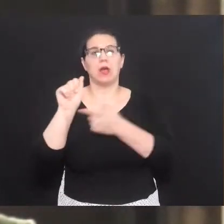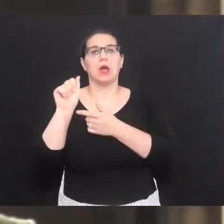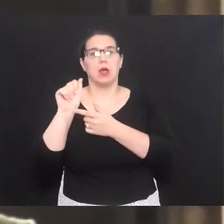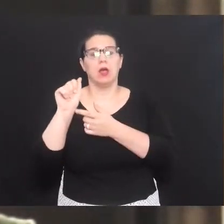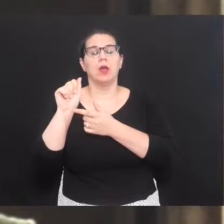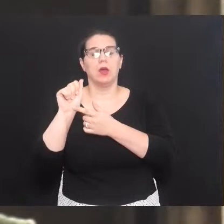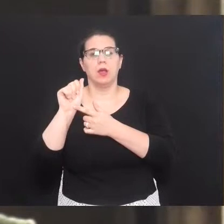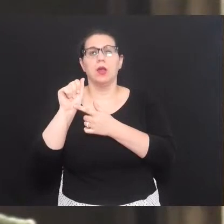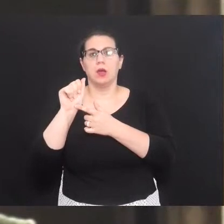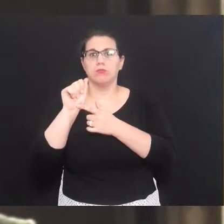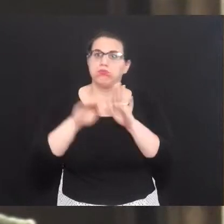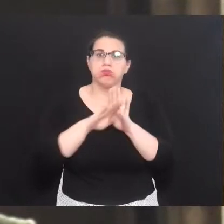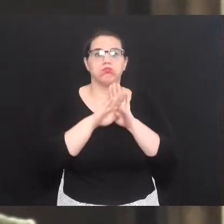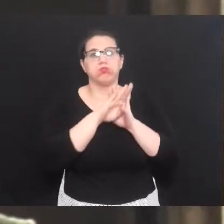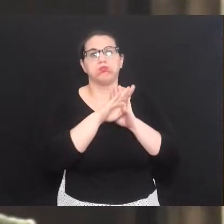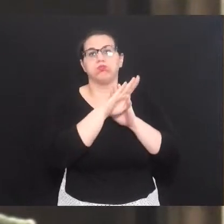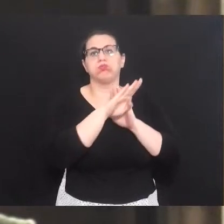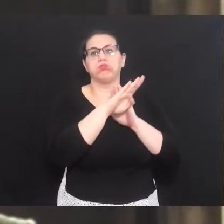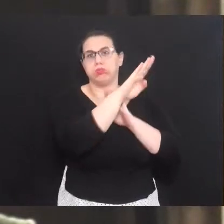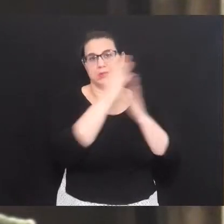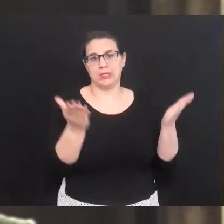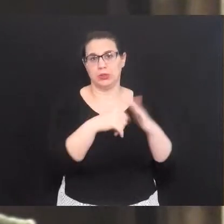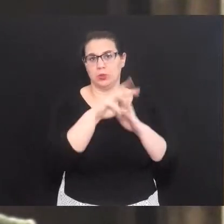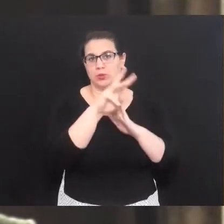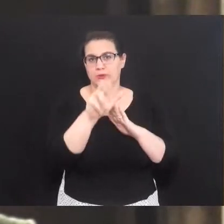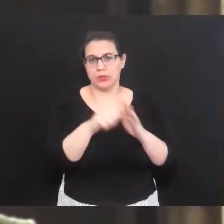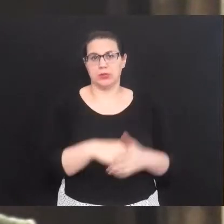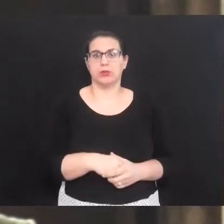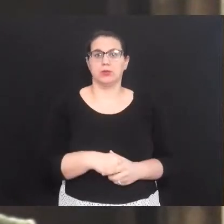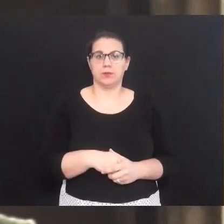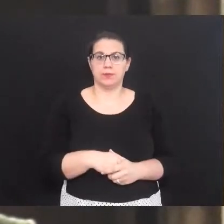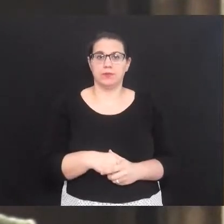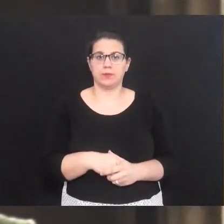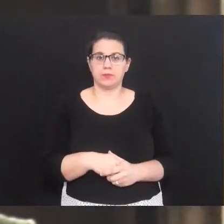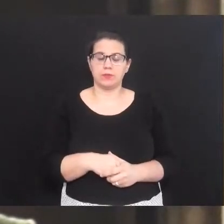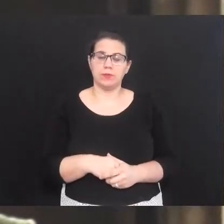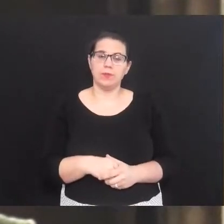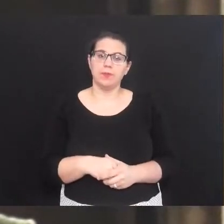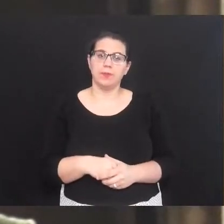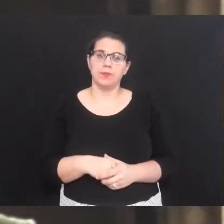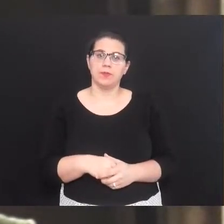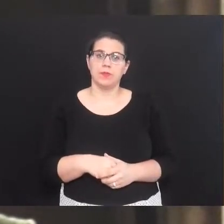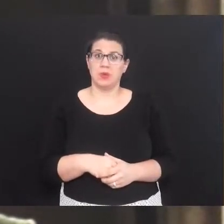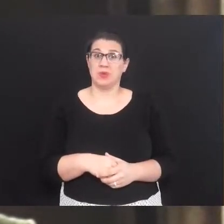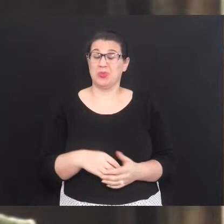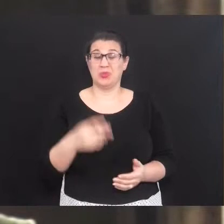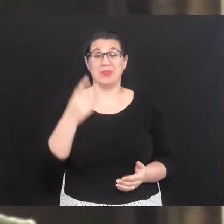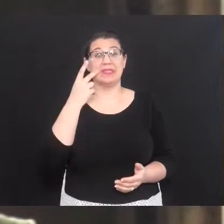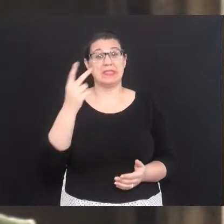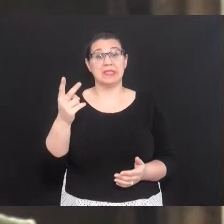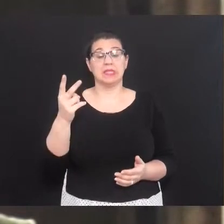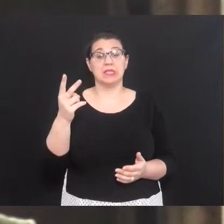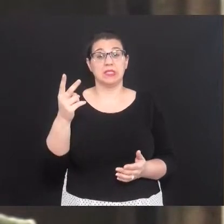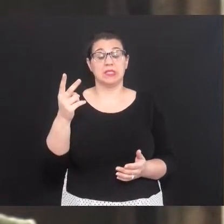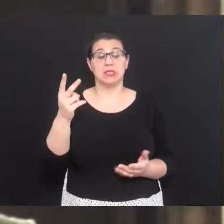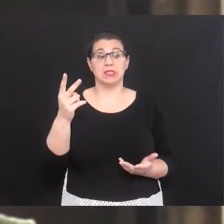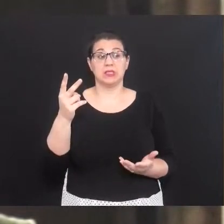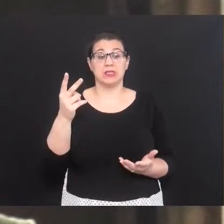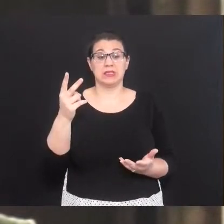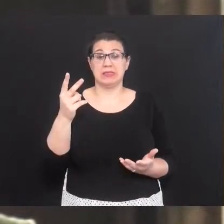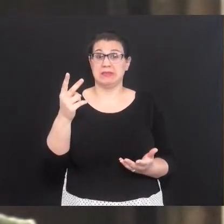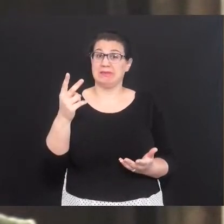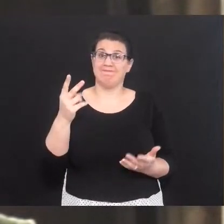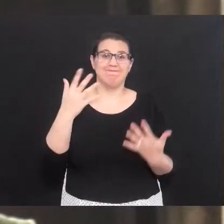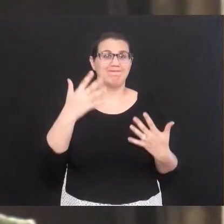seen the consequences of this. The consequences are borne largely by people that are not